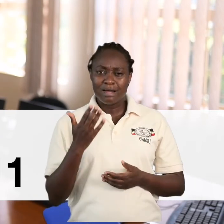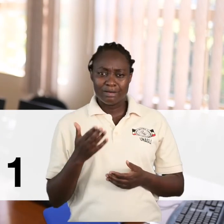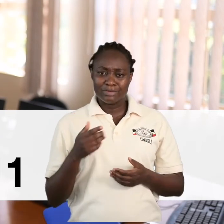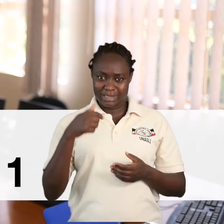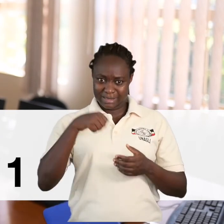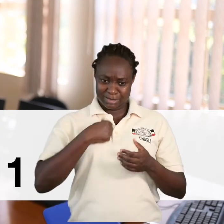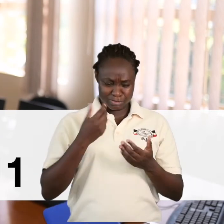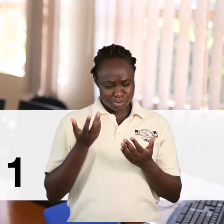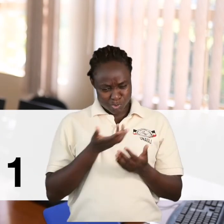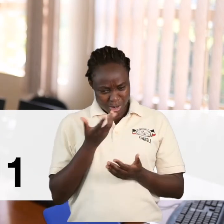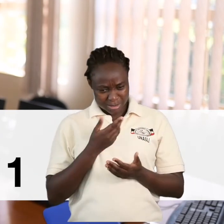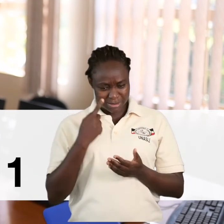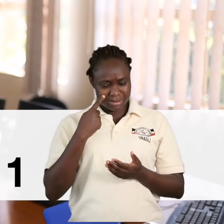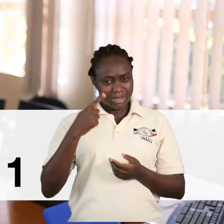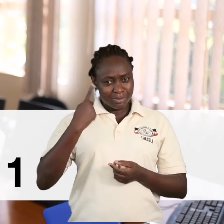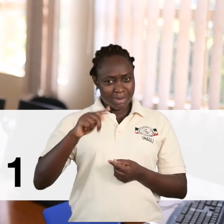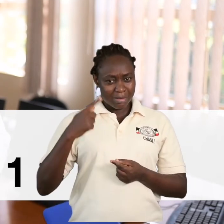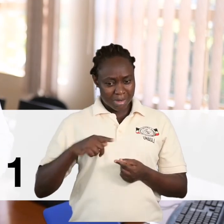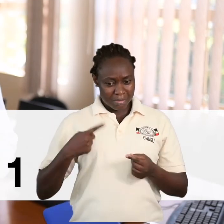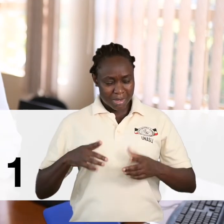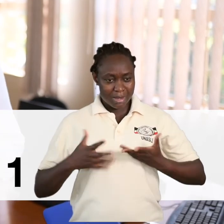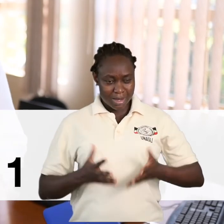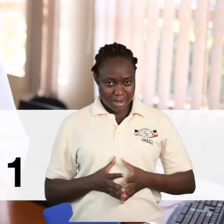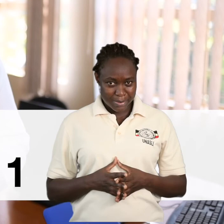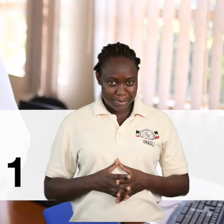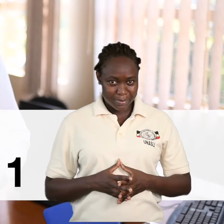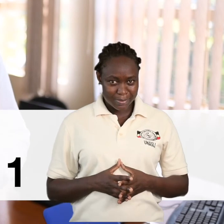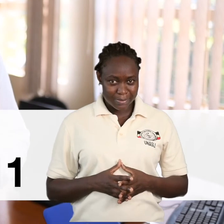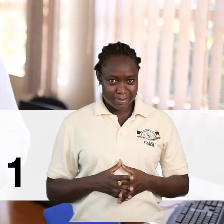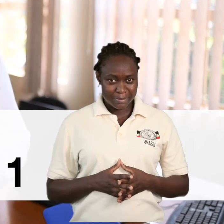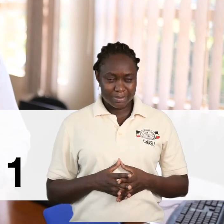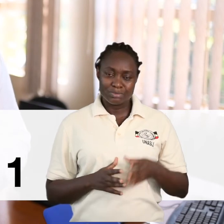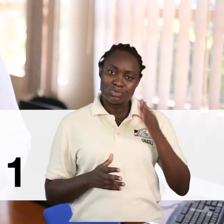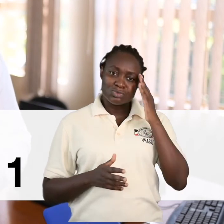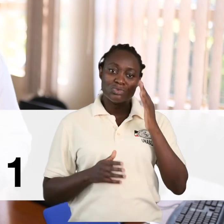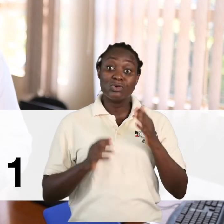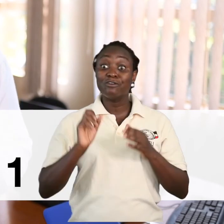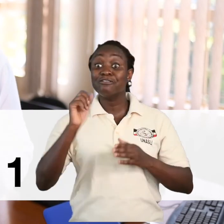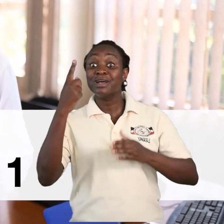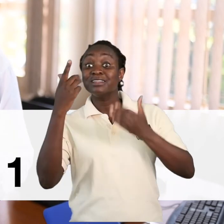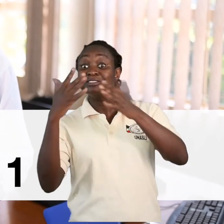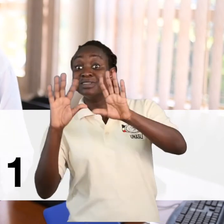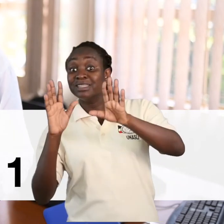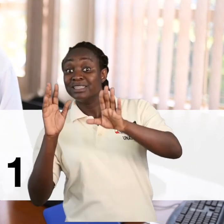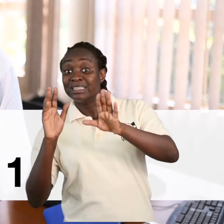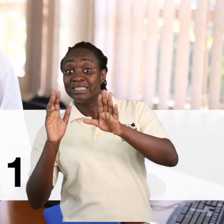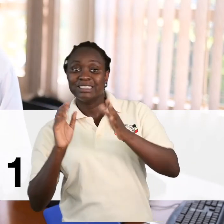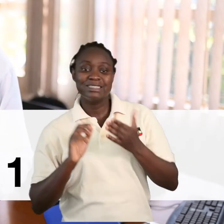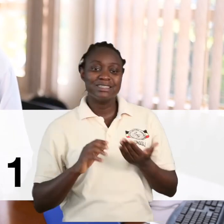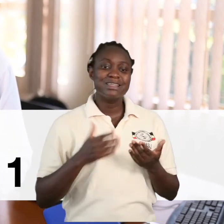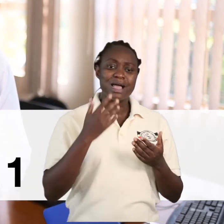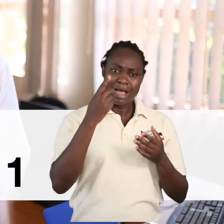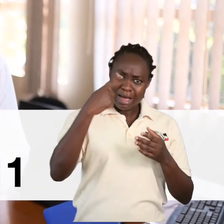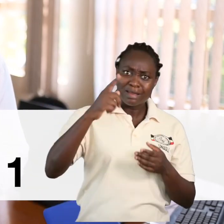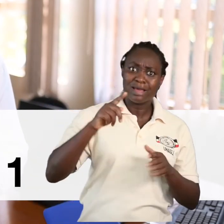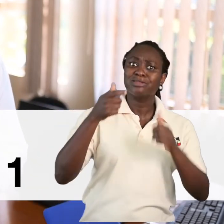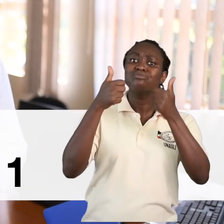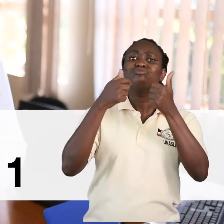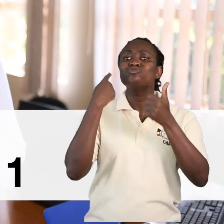mark yourselves to see on who has finished first and who is having the most correct